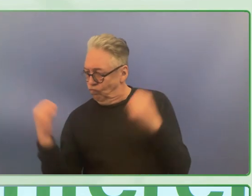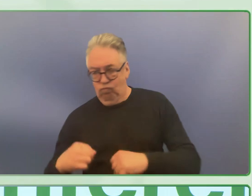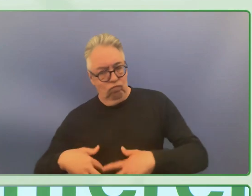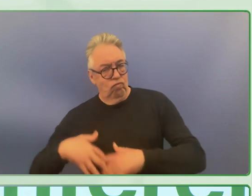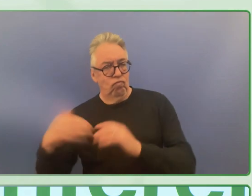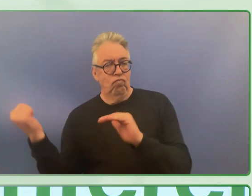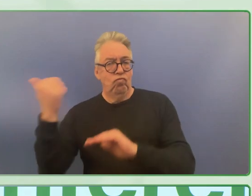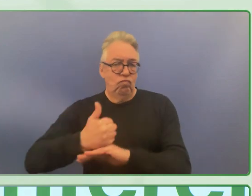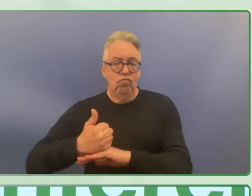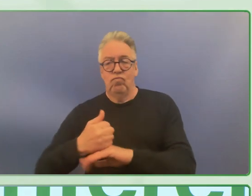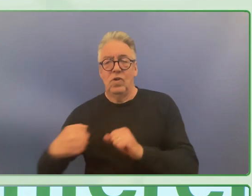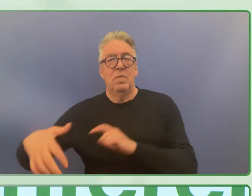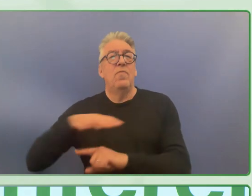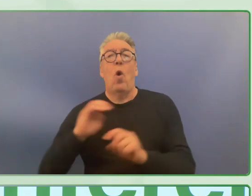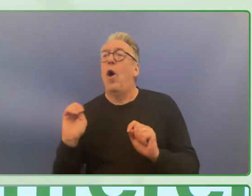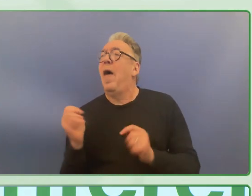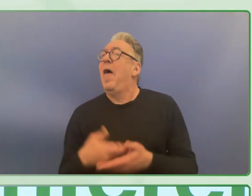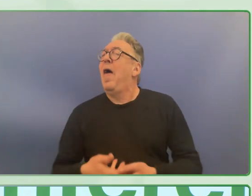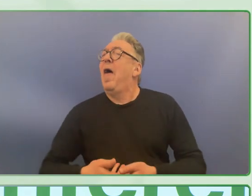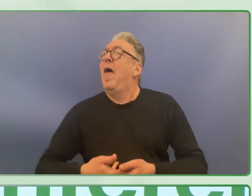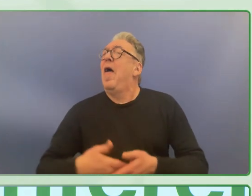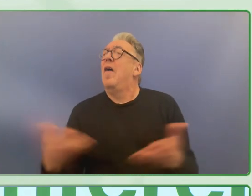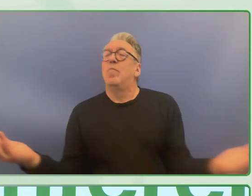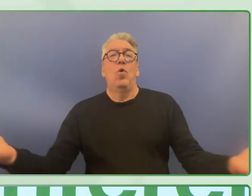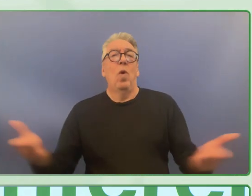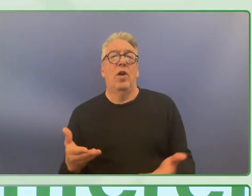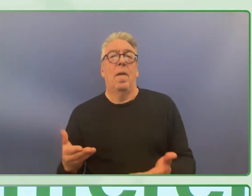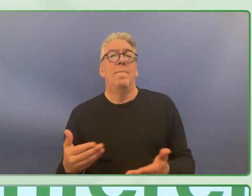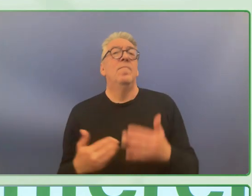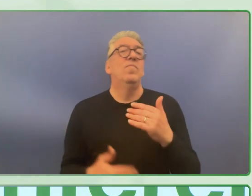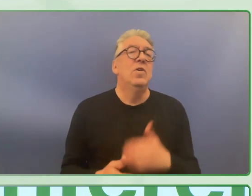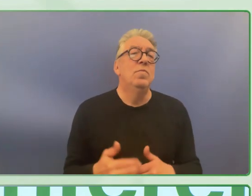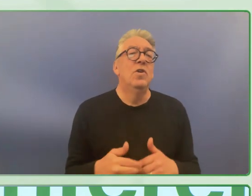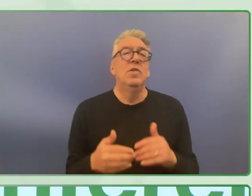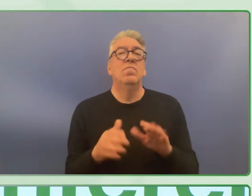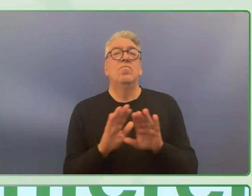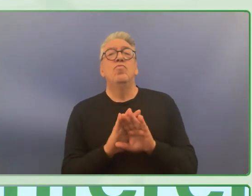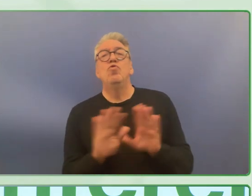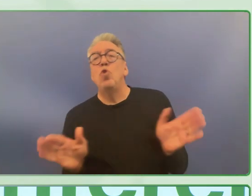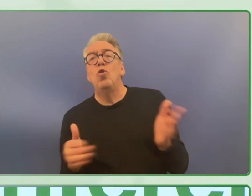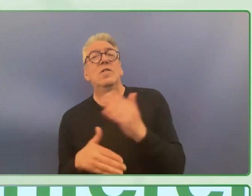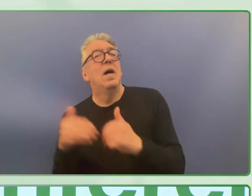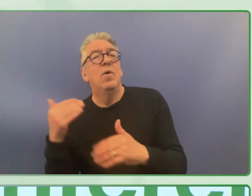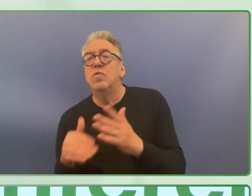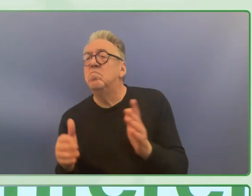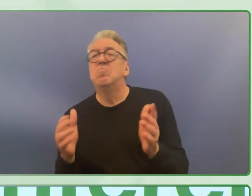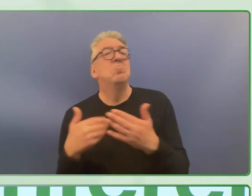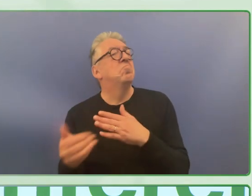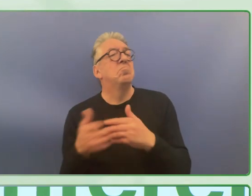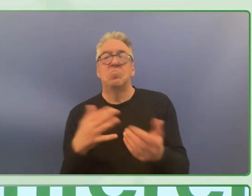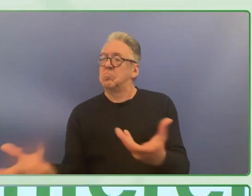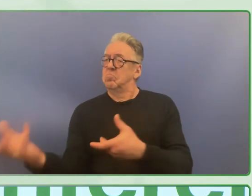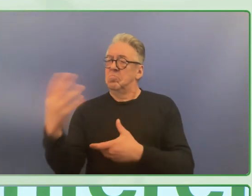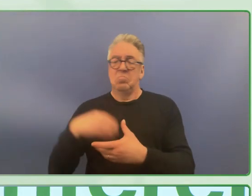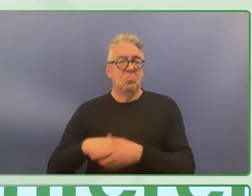where all people, no matter their ability, will thrive in our community and beyond our